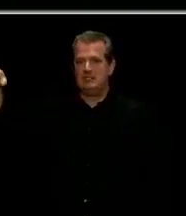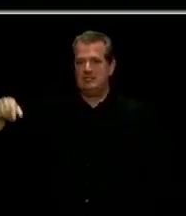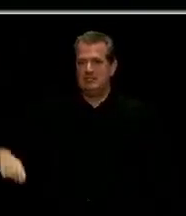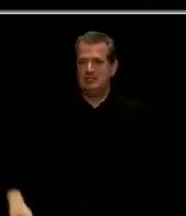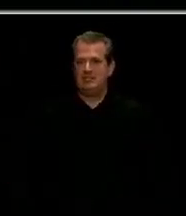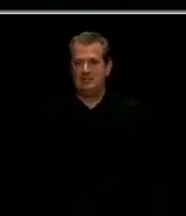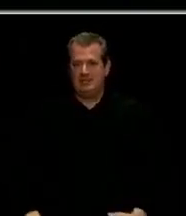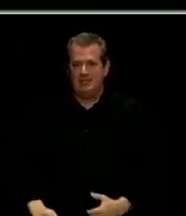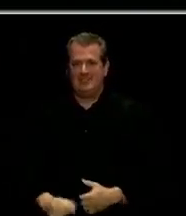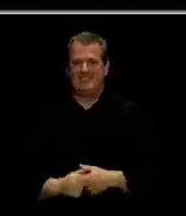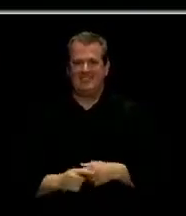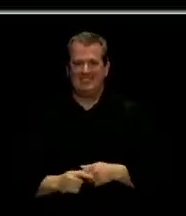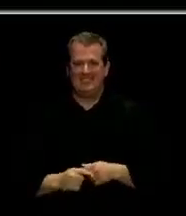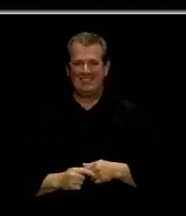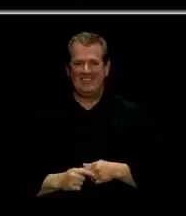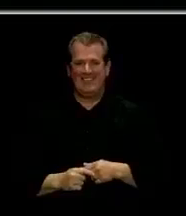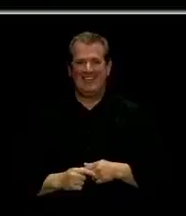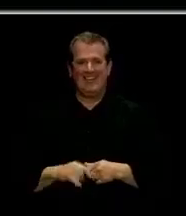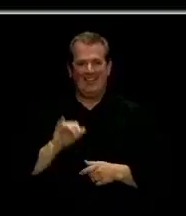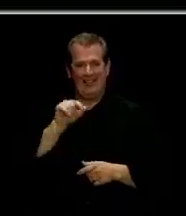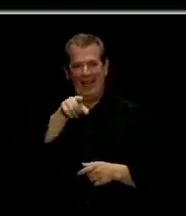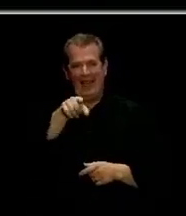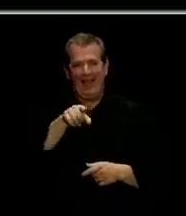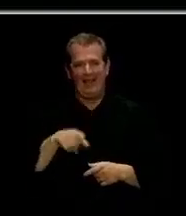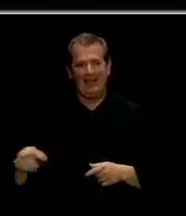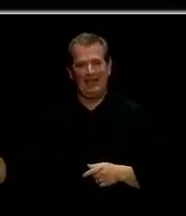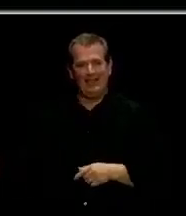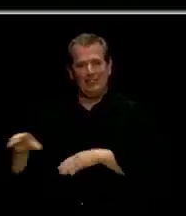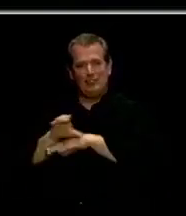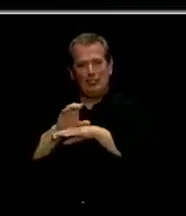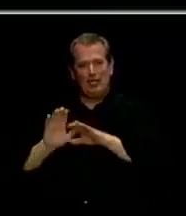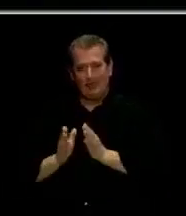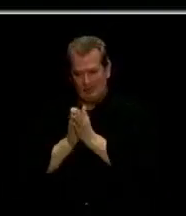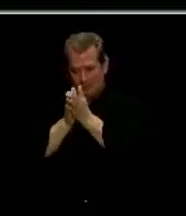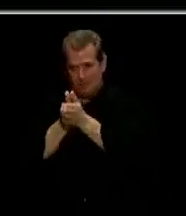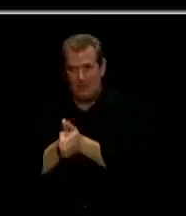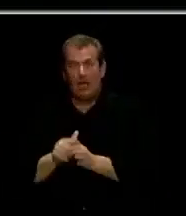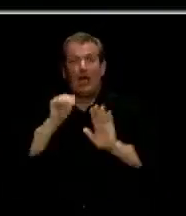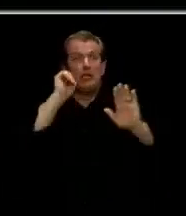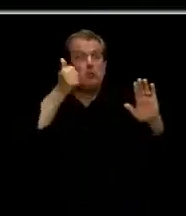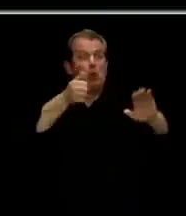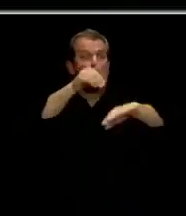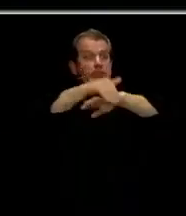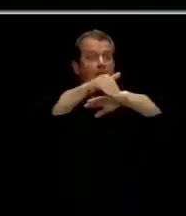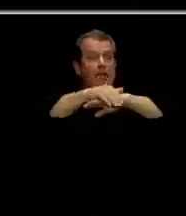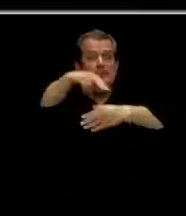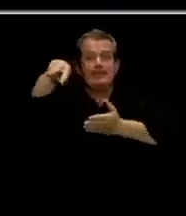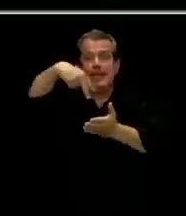Pardon me? The dance. Tomorrow night is the dance. Have you all ever been to the dance?